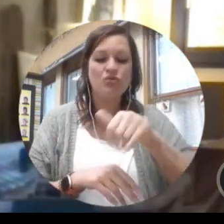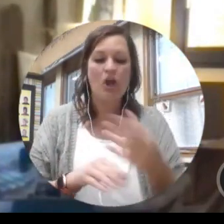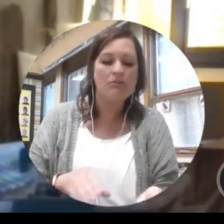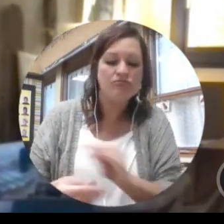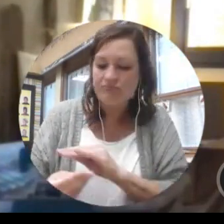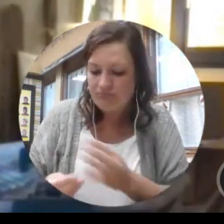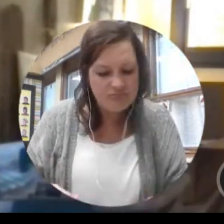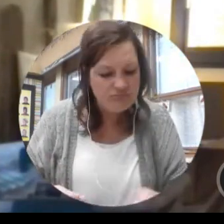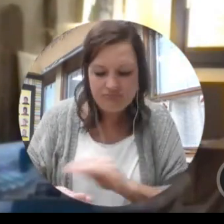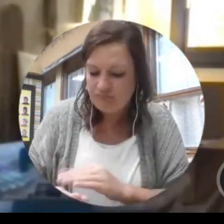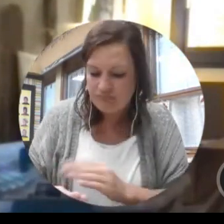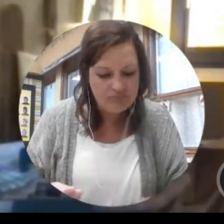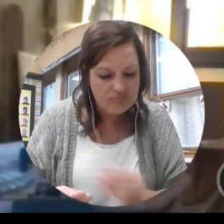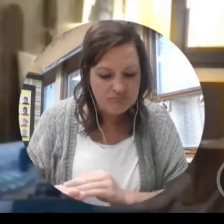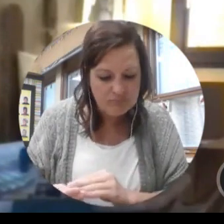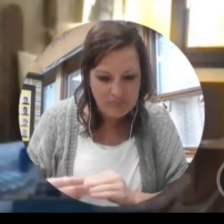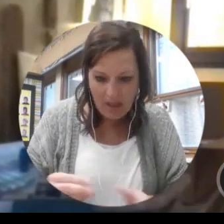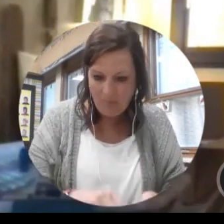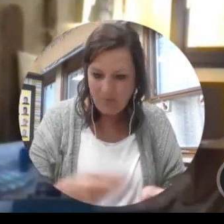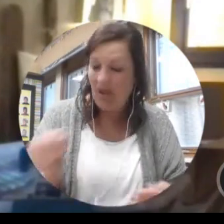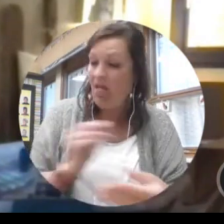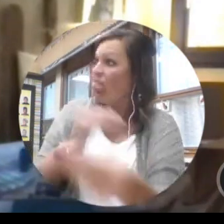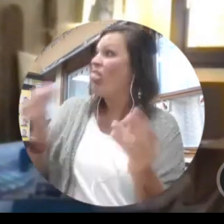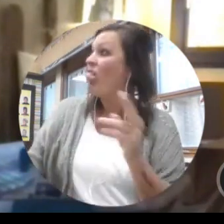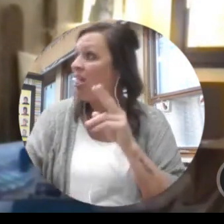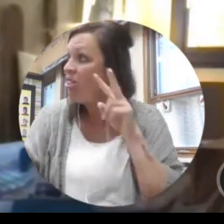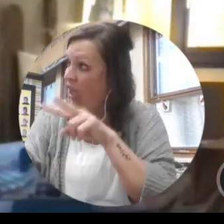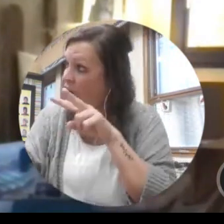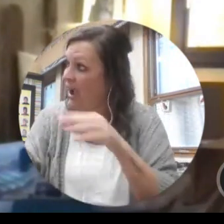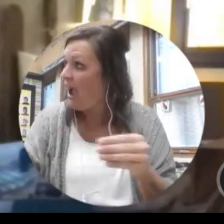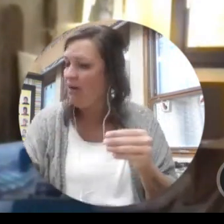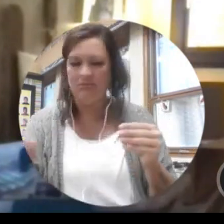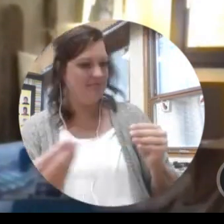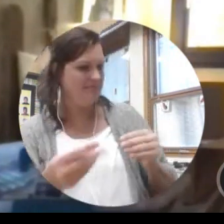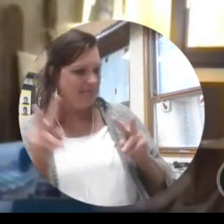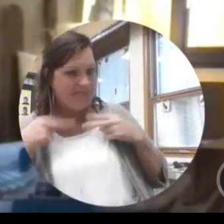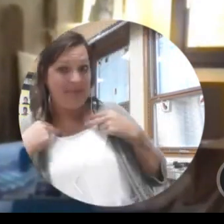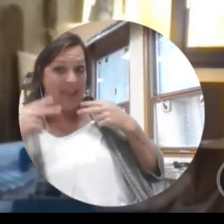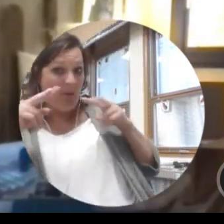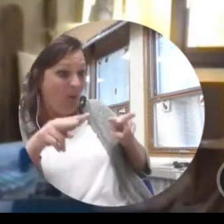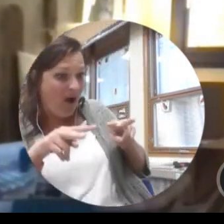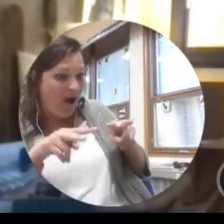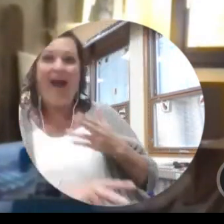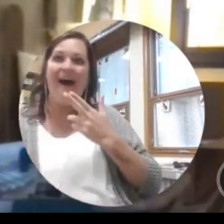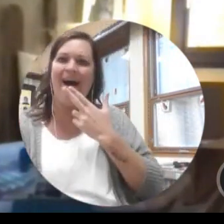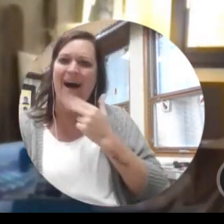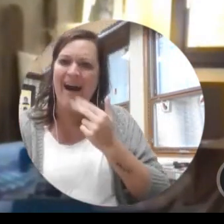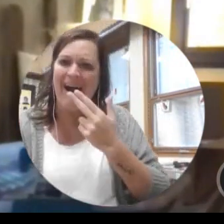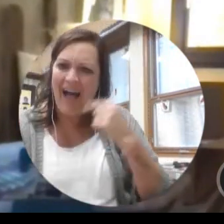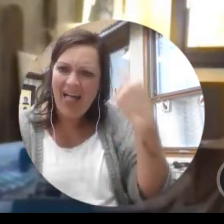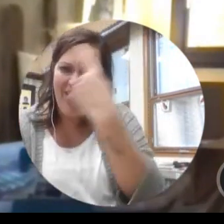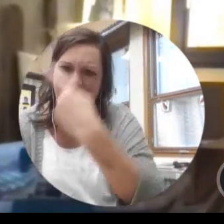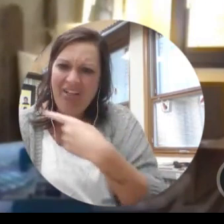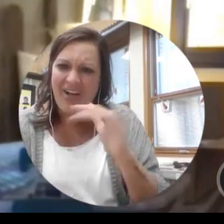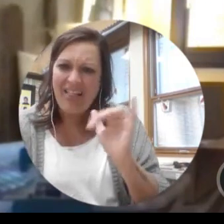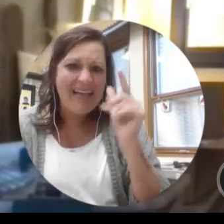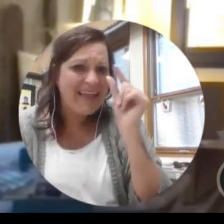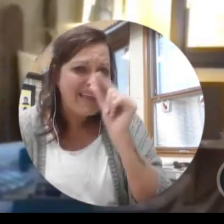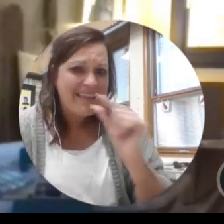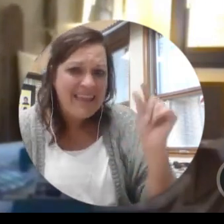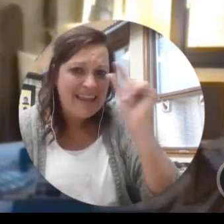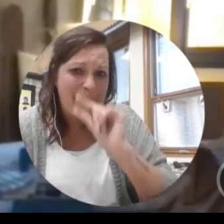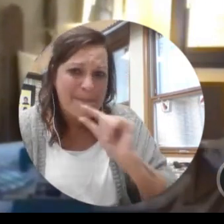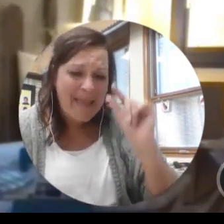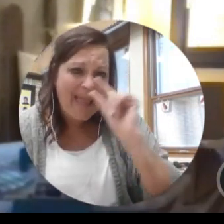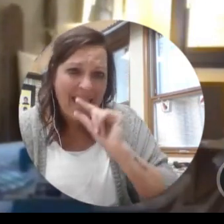had it meant now, but when he swung the book around to show me, the animal was adorable, like a guinea pig with mouse ears. "Wow," I said, "that's